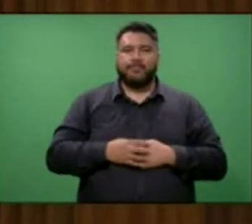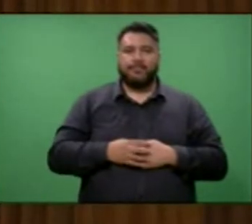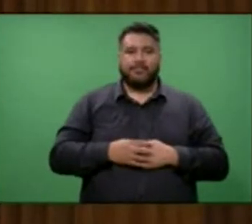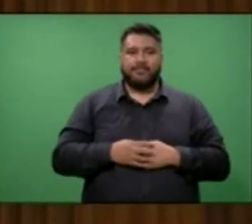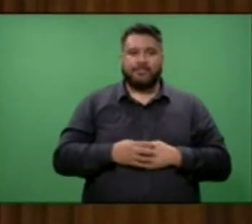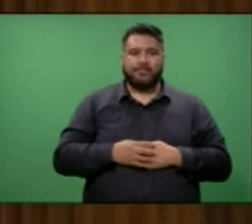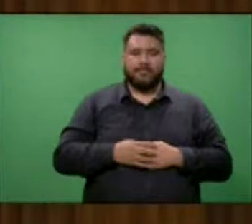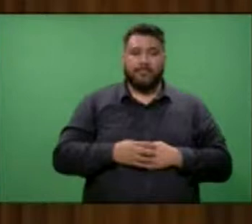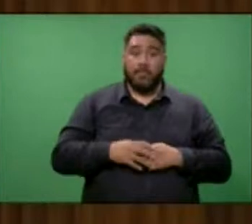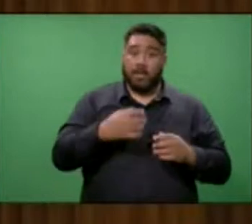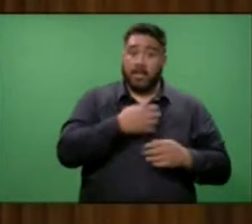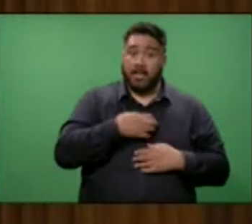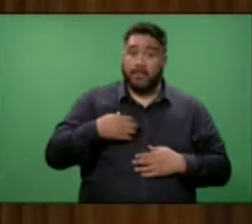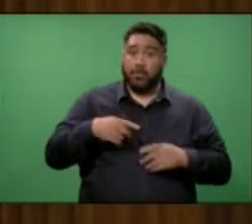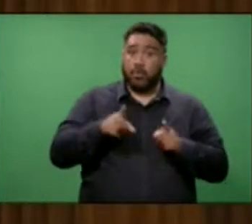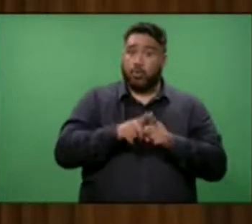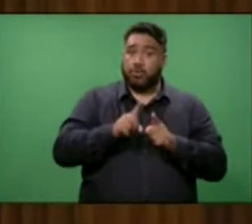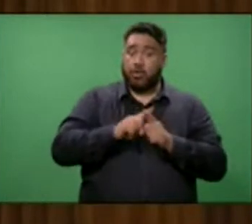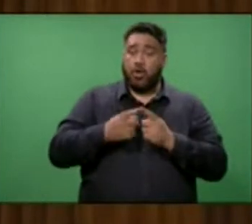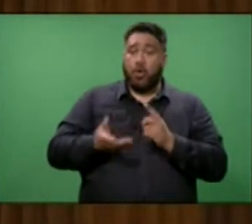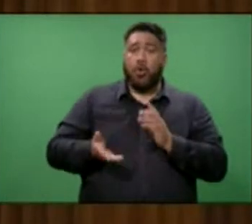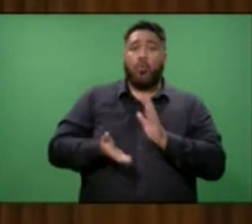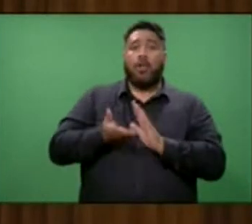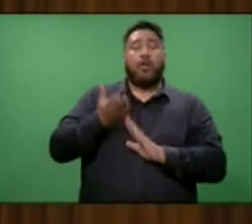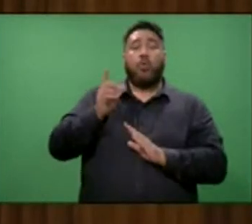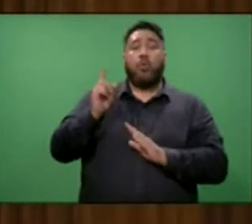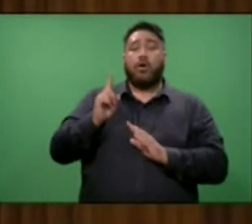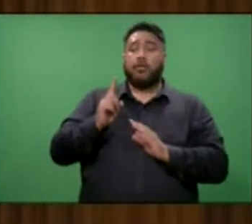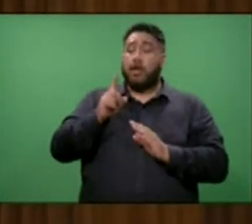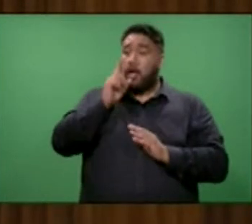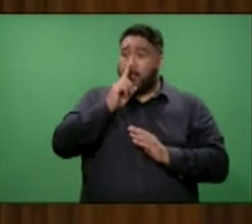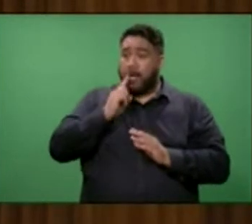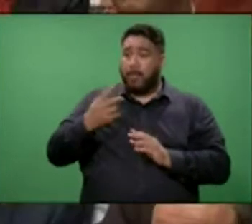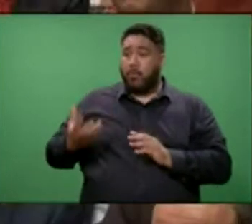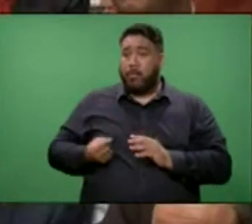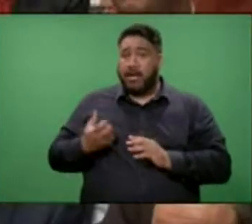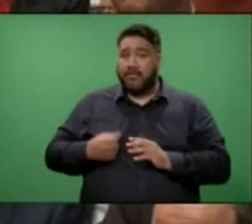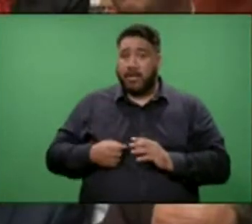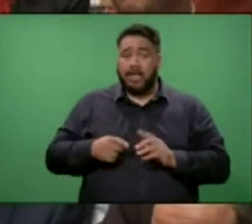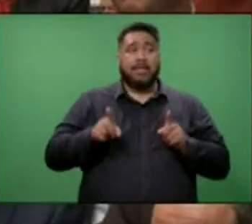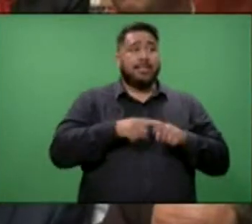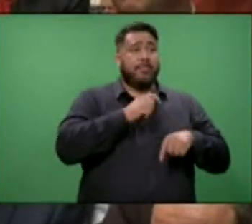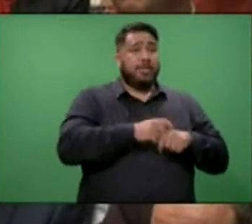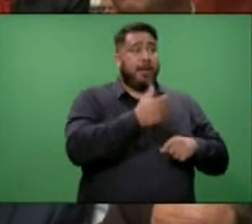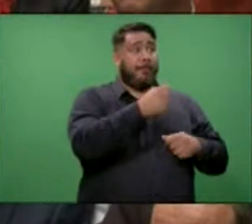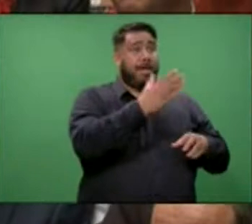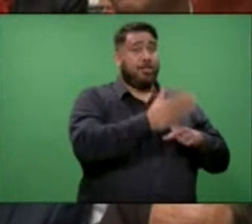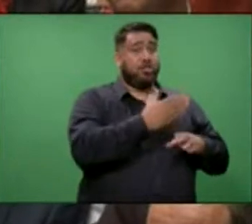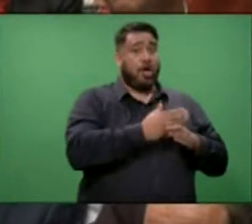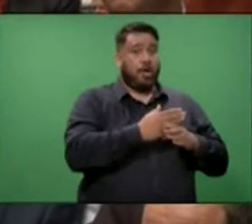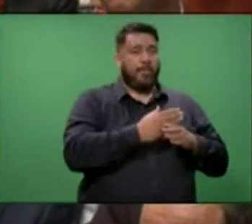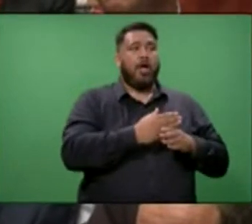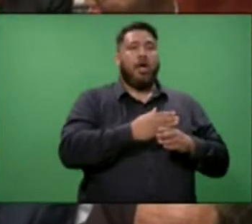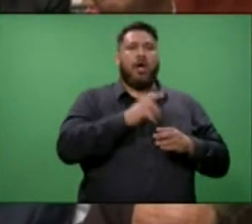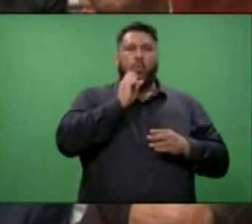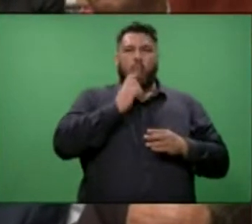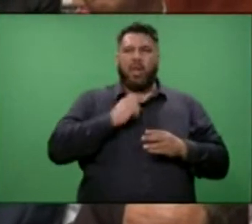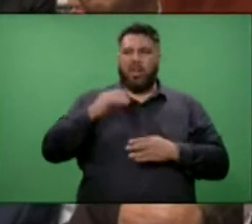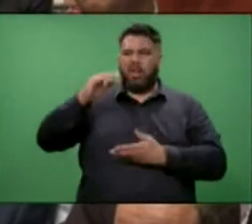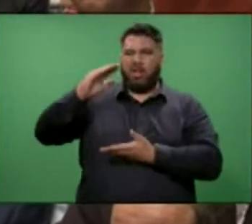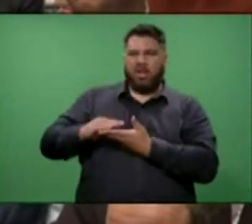The government will lift abatement thresholds to ensure that people are not punished by transitioning from a benefit to paid